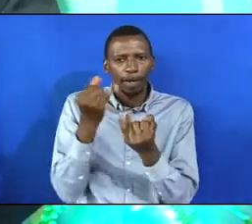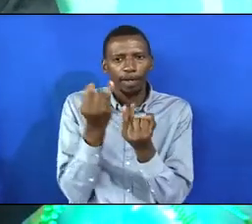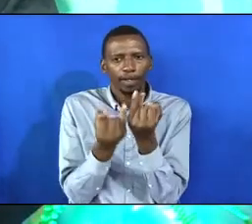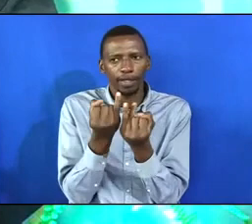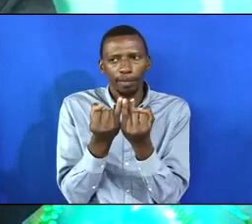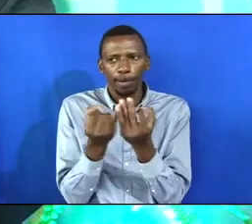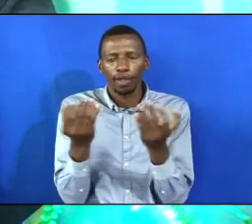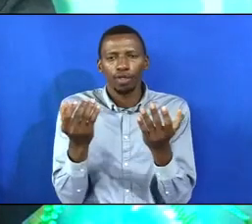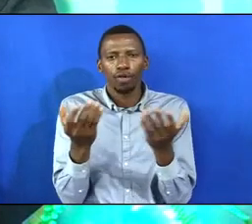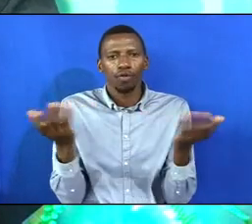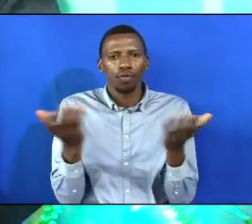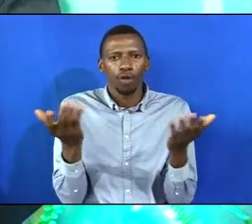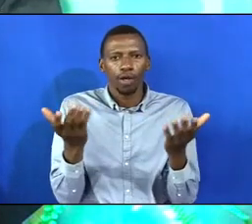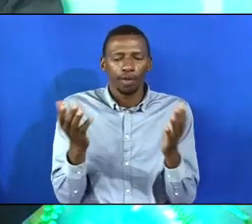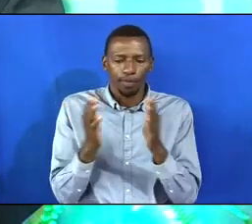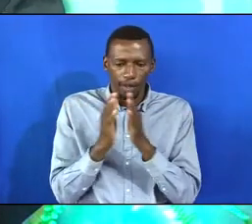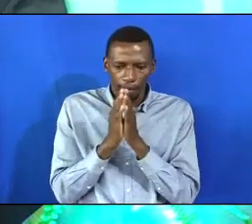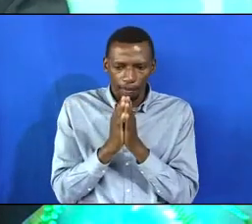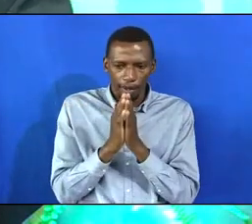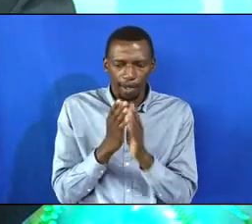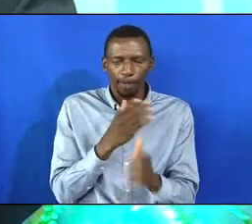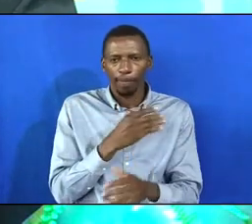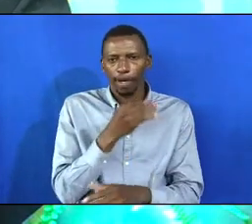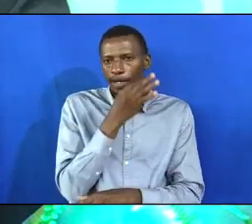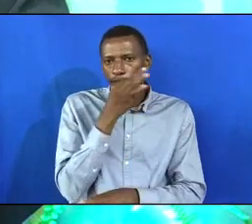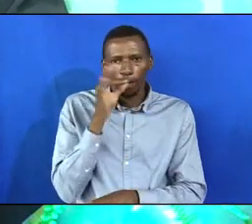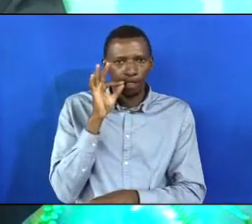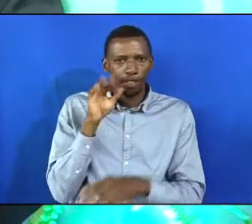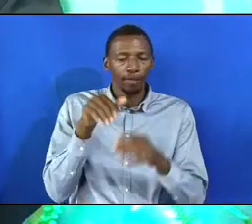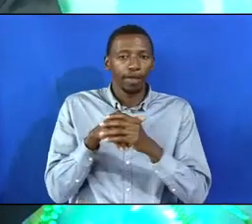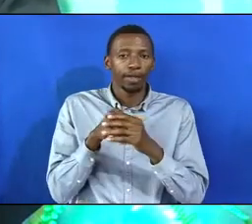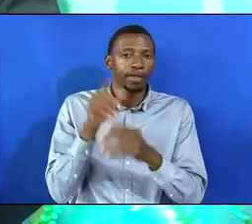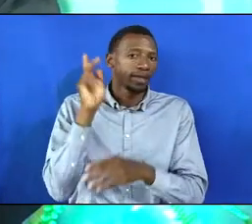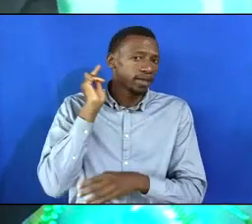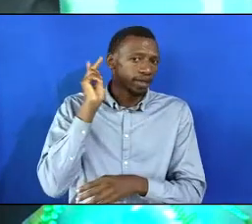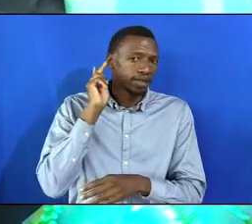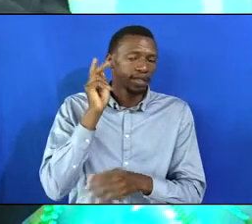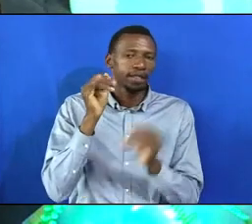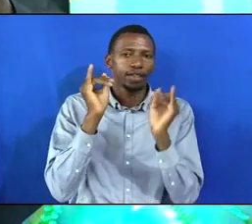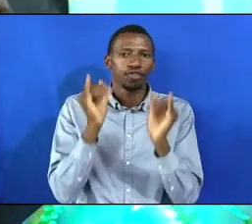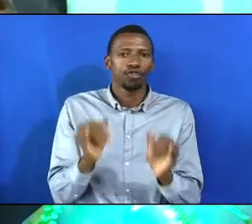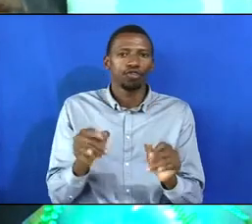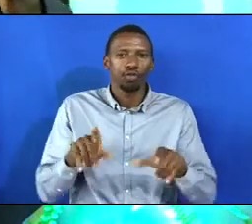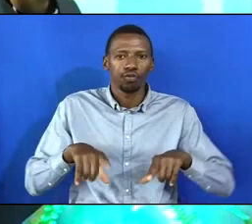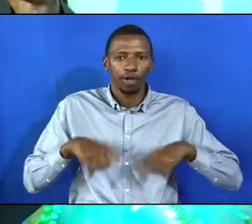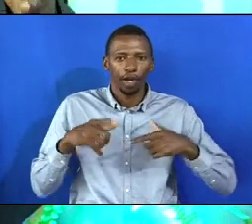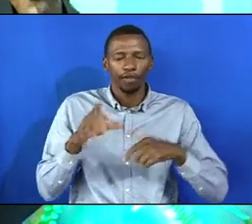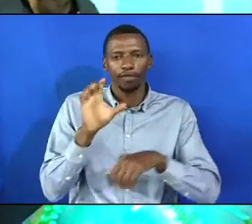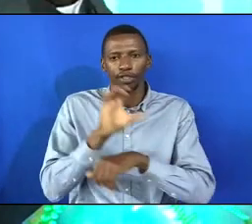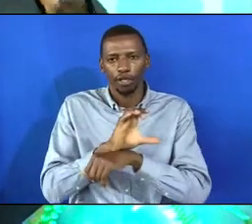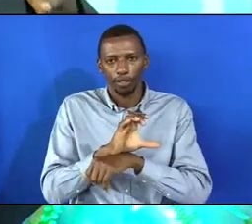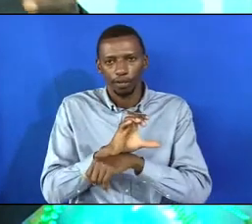and fasting at Kisi New Life Church. That time, his burden